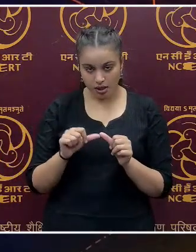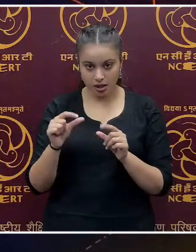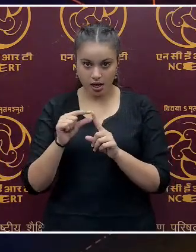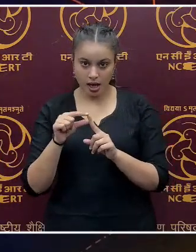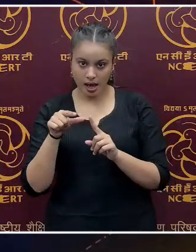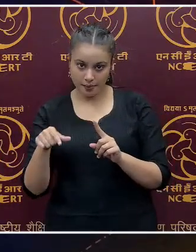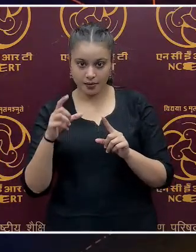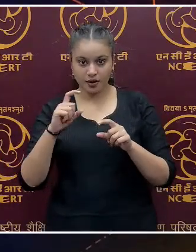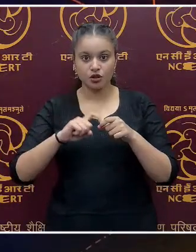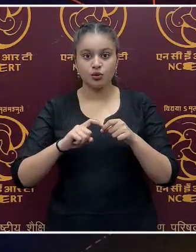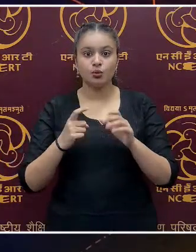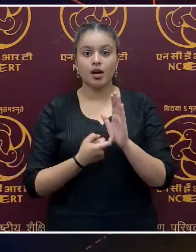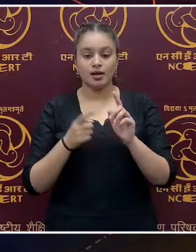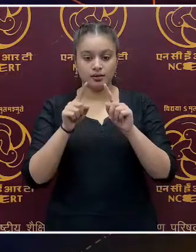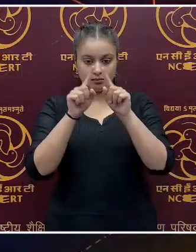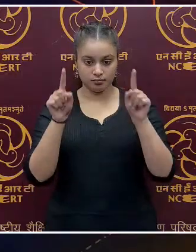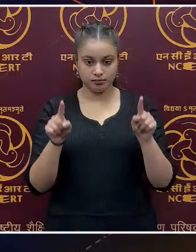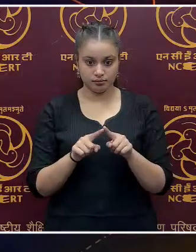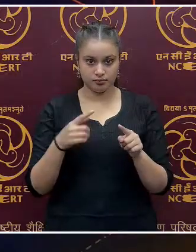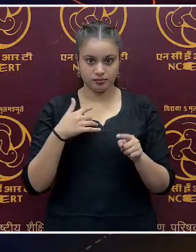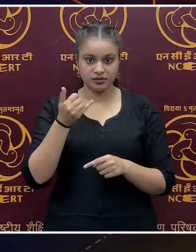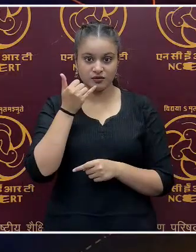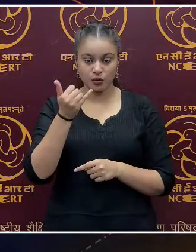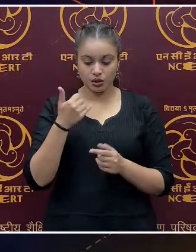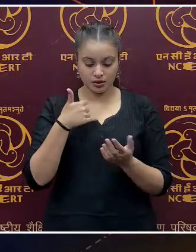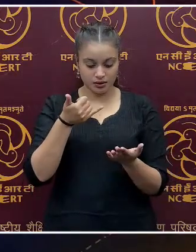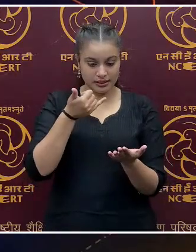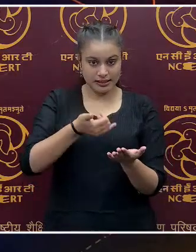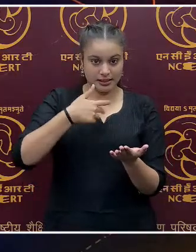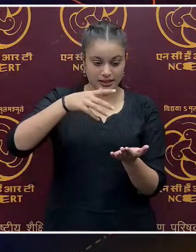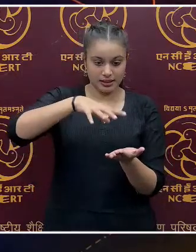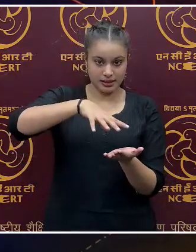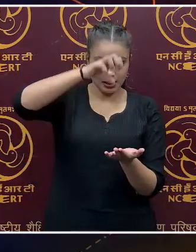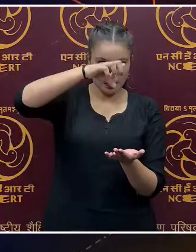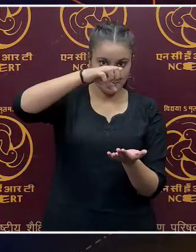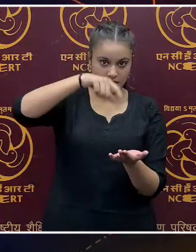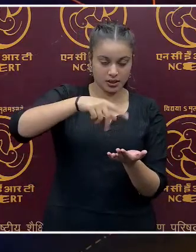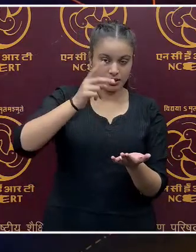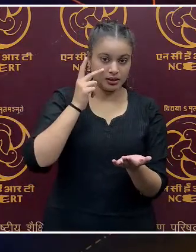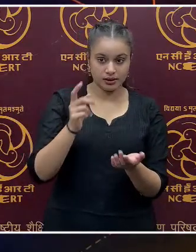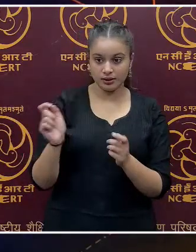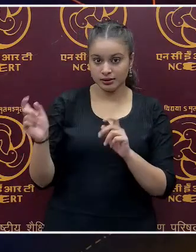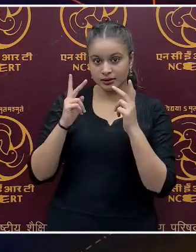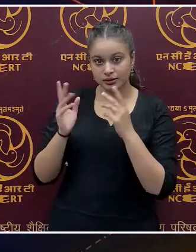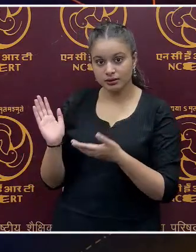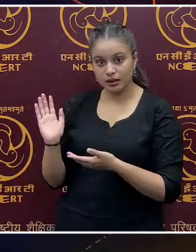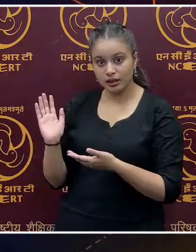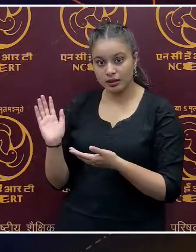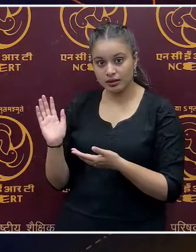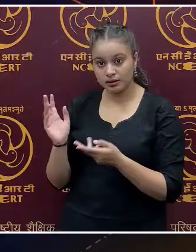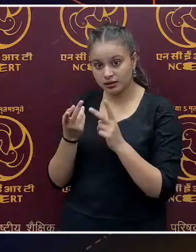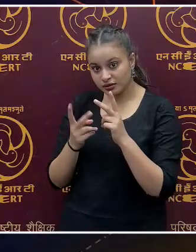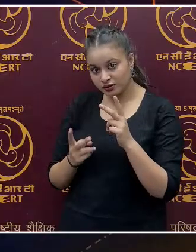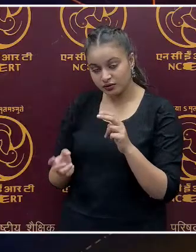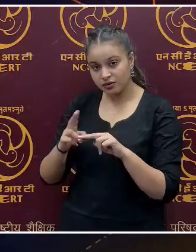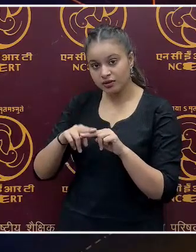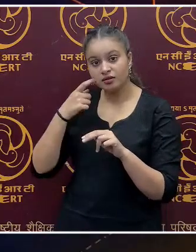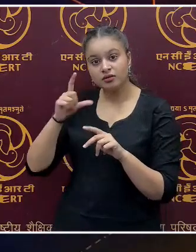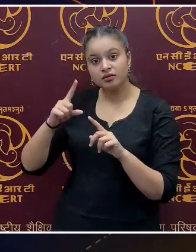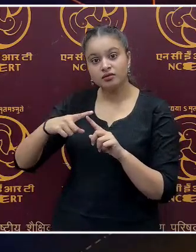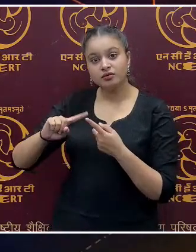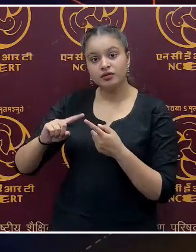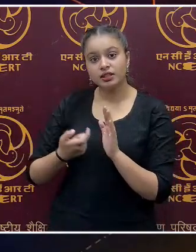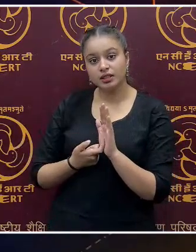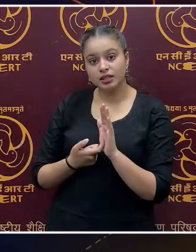code. I have been scanned that QR code. Now we could see here different type of filters. So through